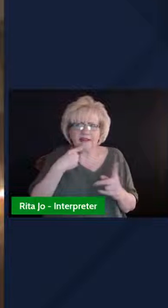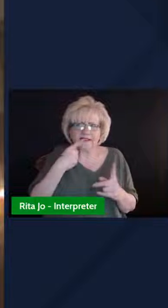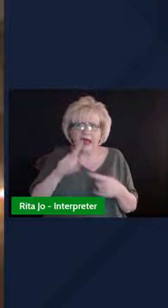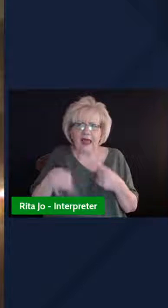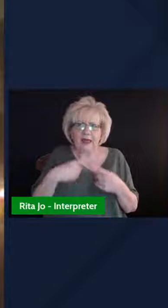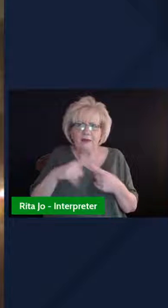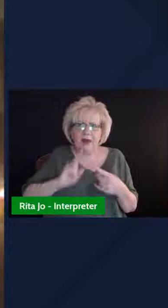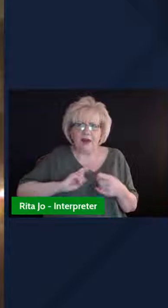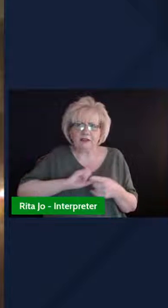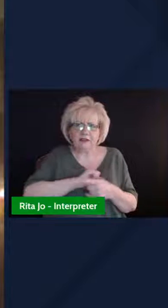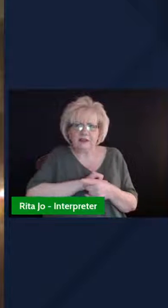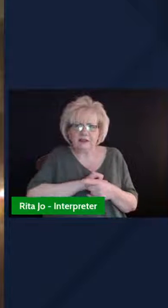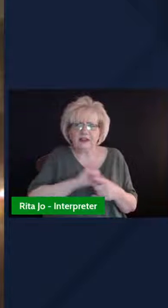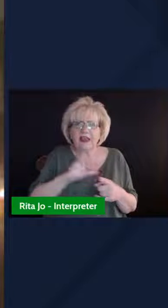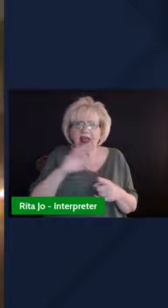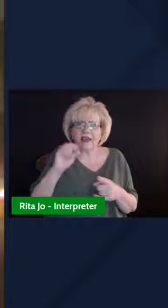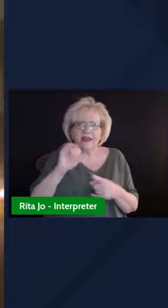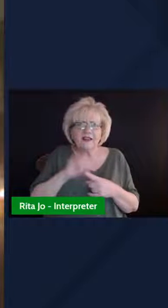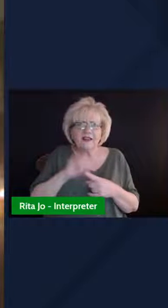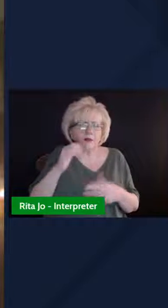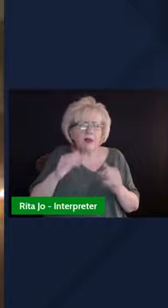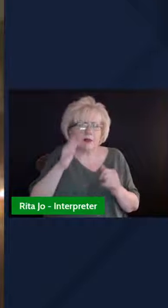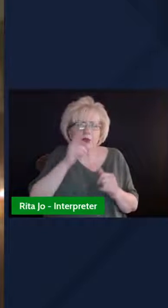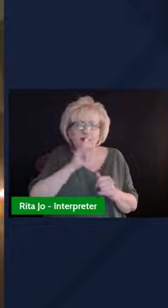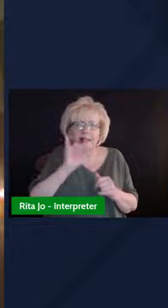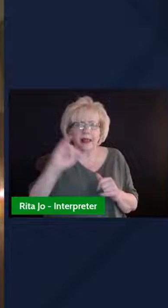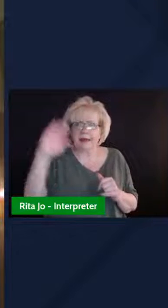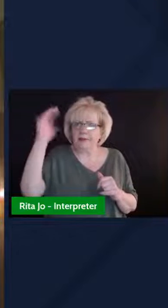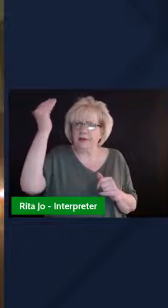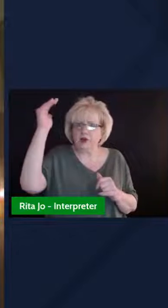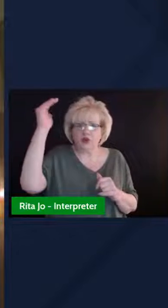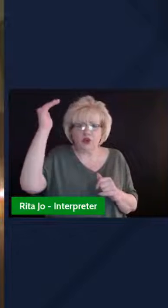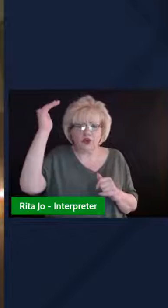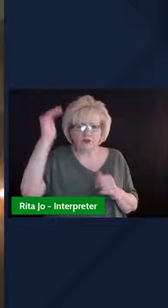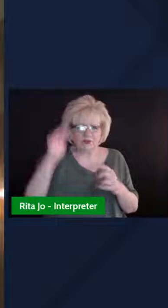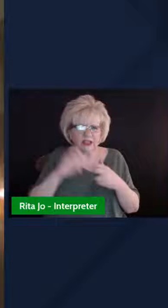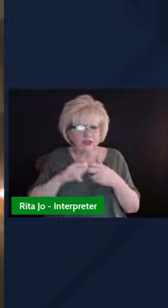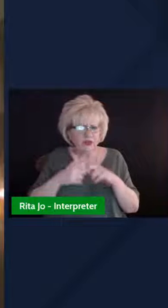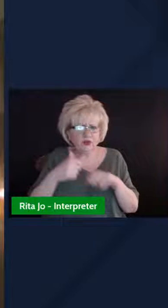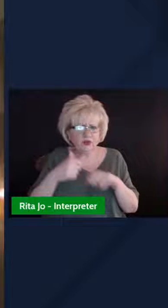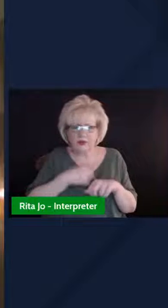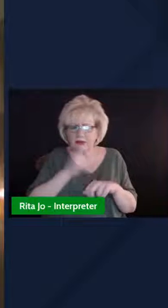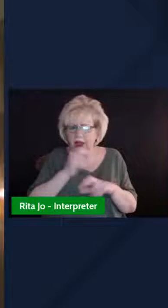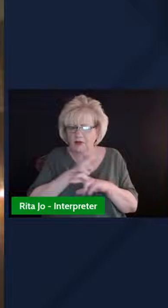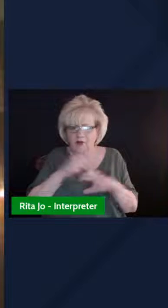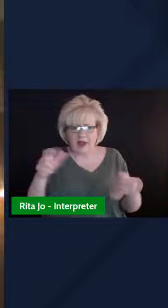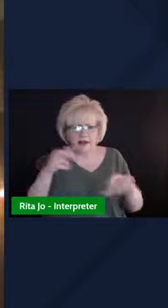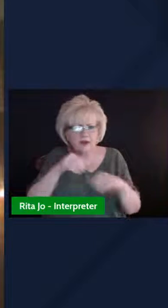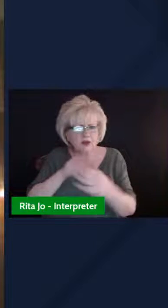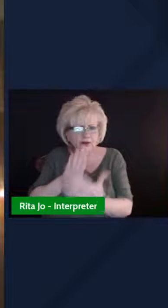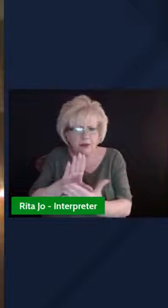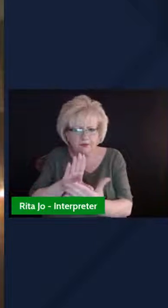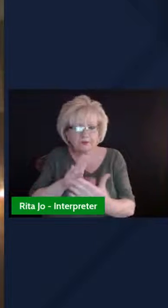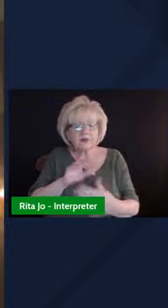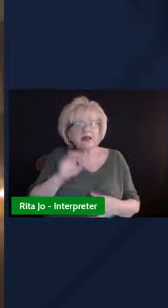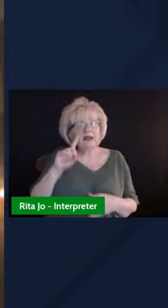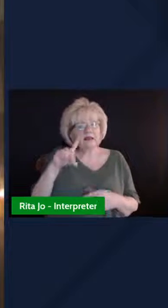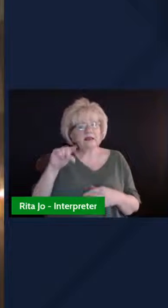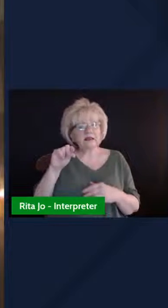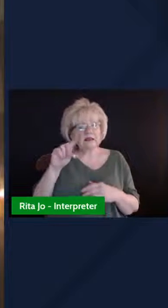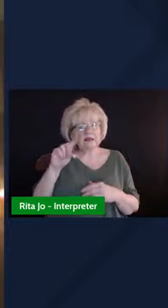to the issues we may or may not be ready to confront. Disability advocacy is incredibly important because it is one of the